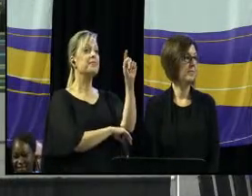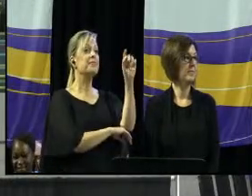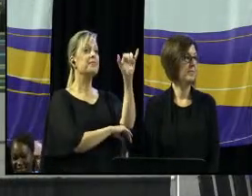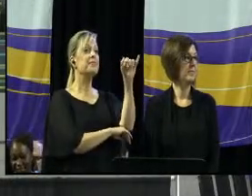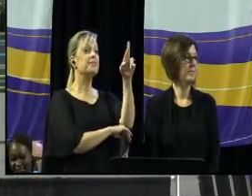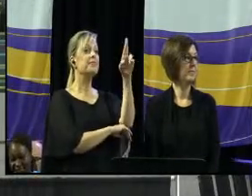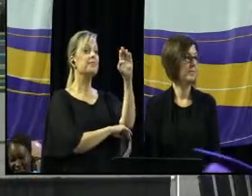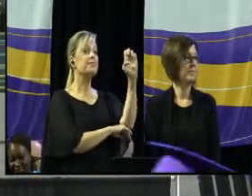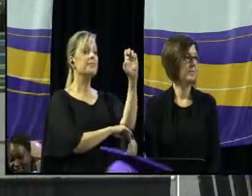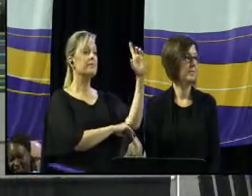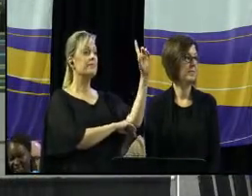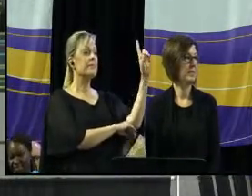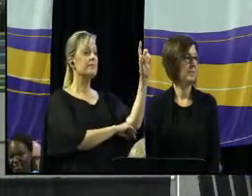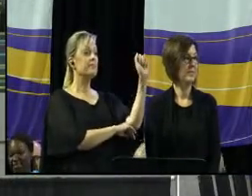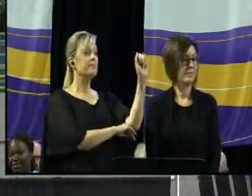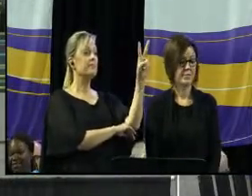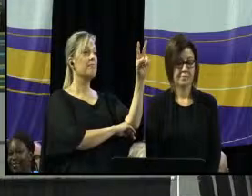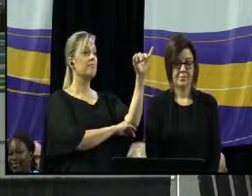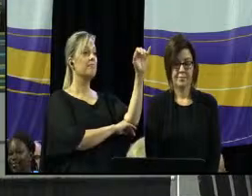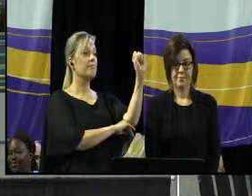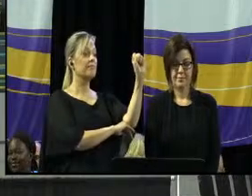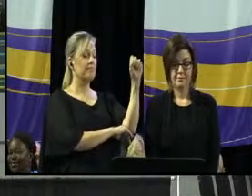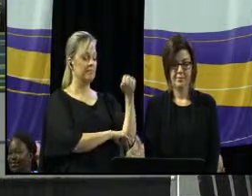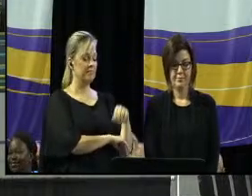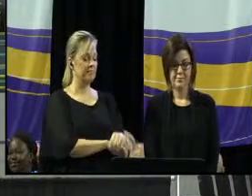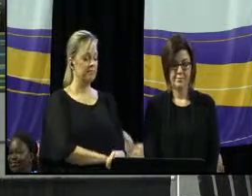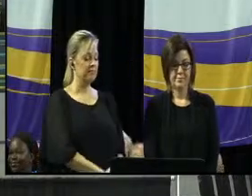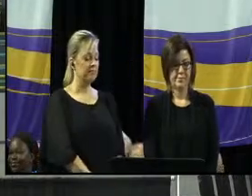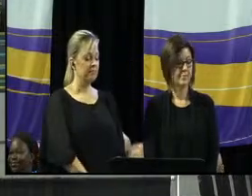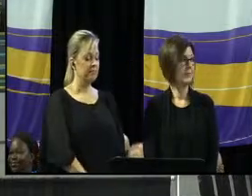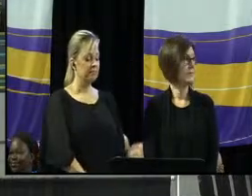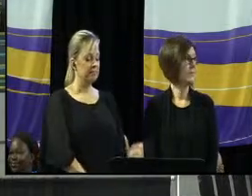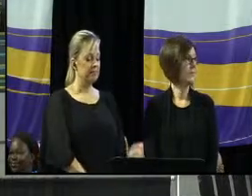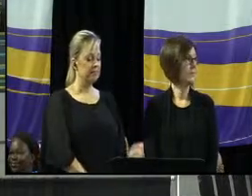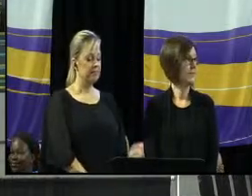Tyree Mackay Davis.